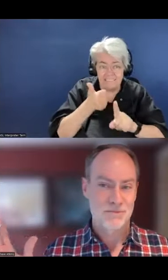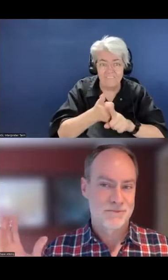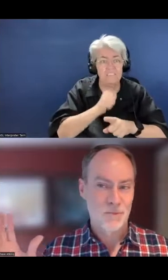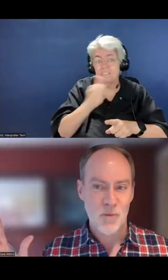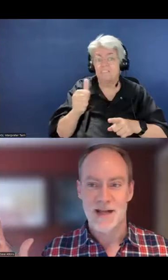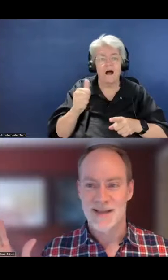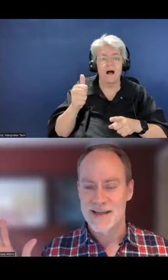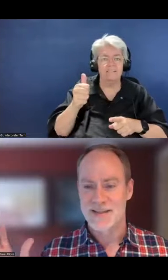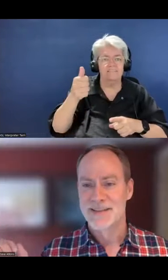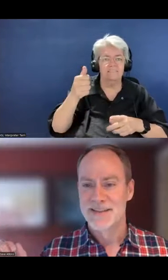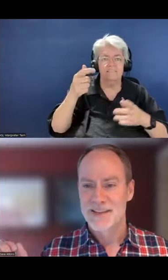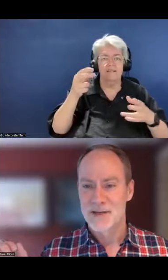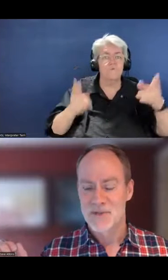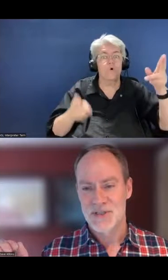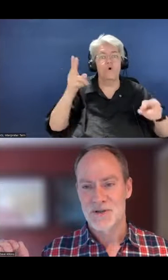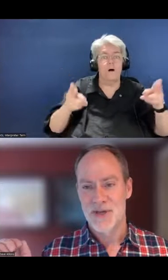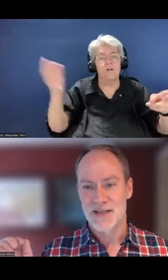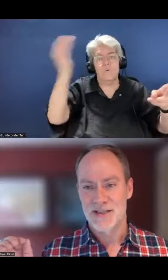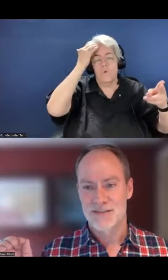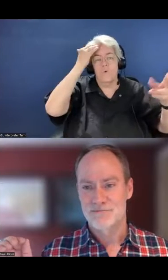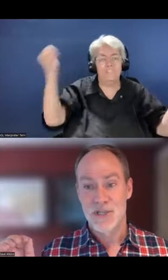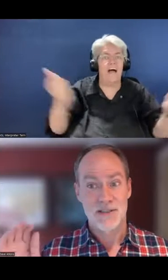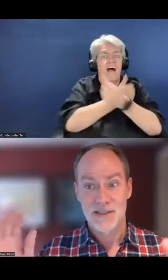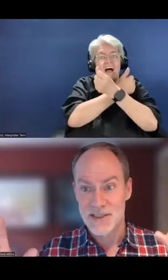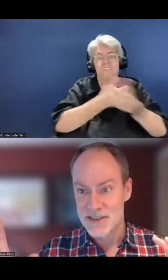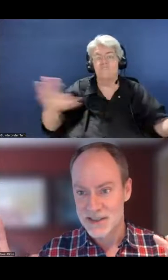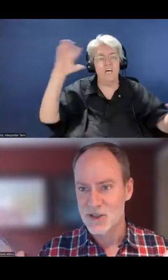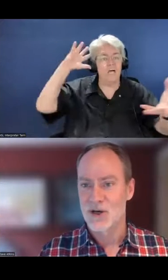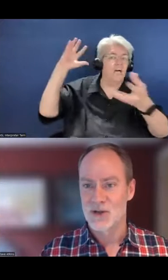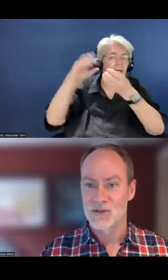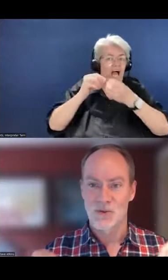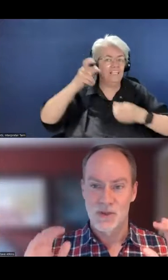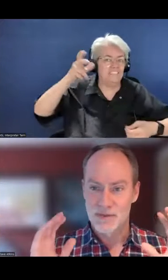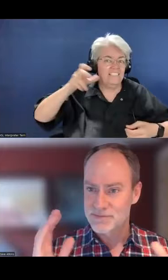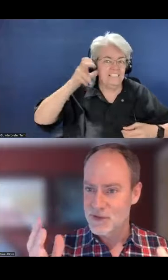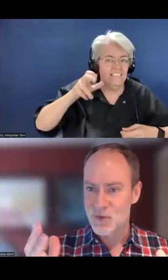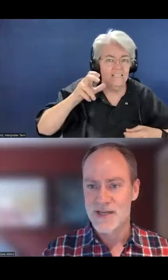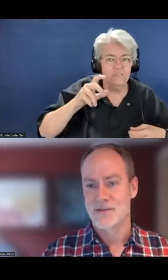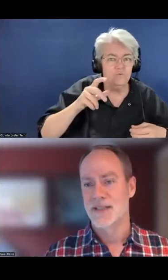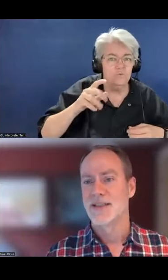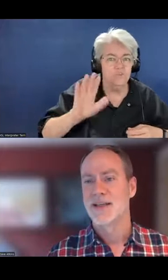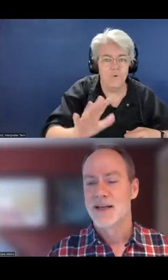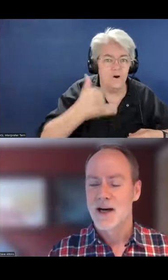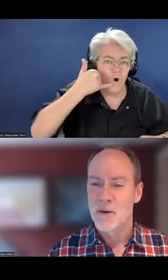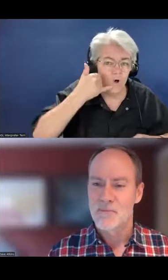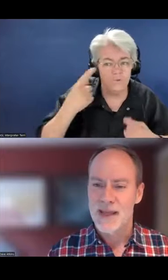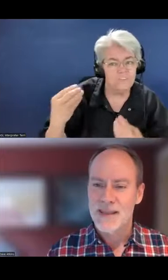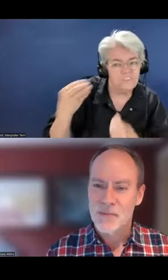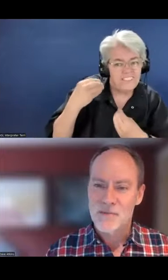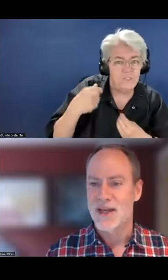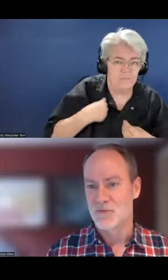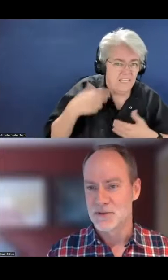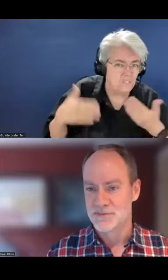omniscient robot-like system that is potentially listening to calls or training me,